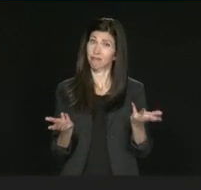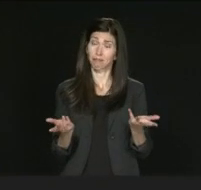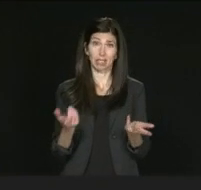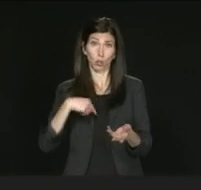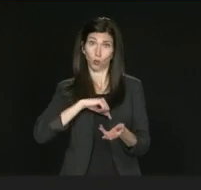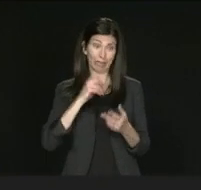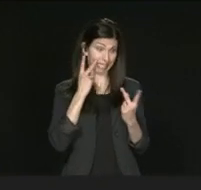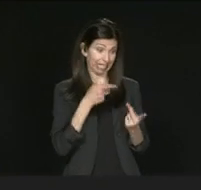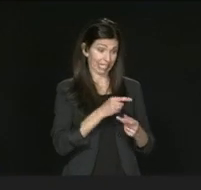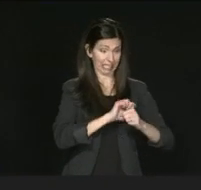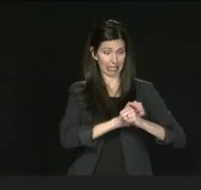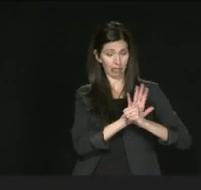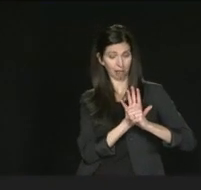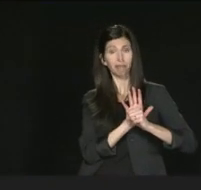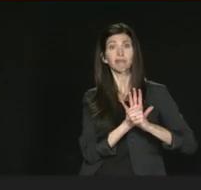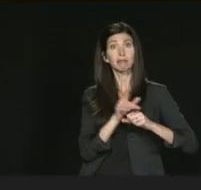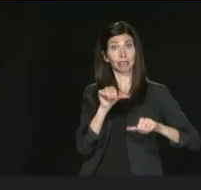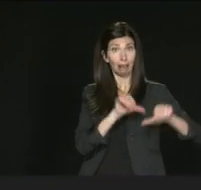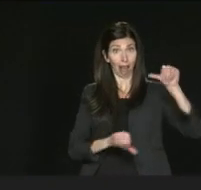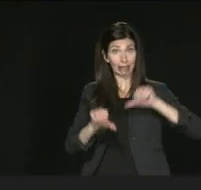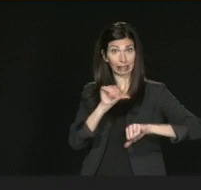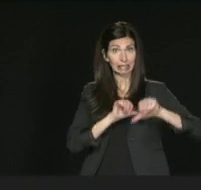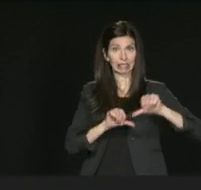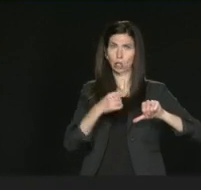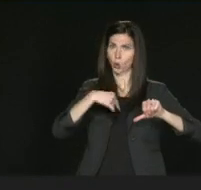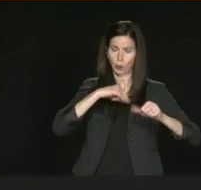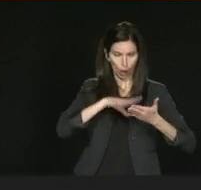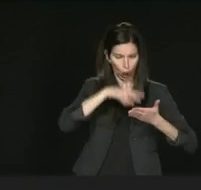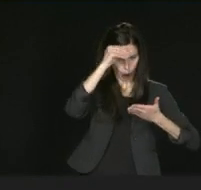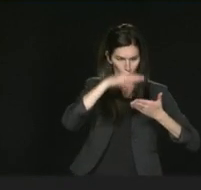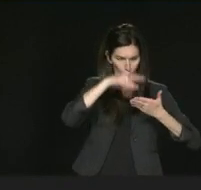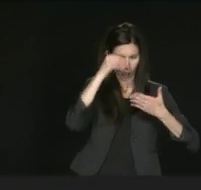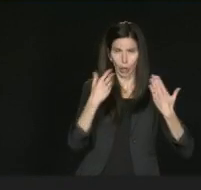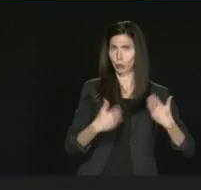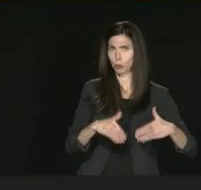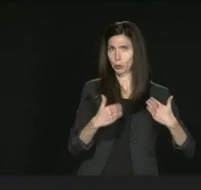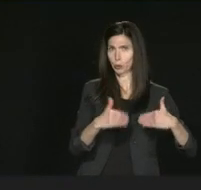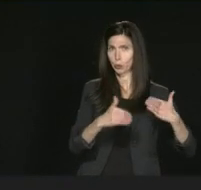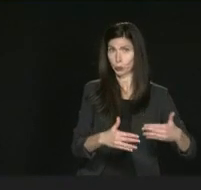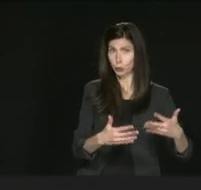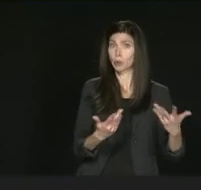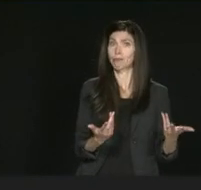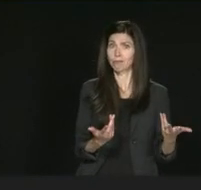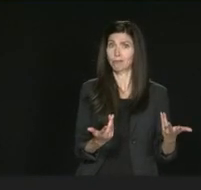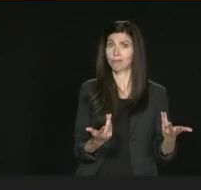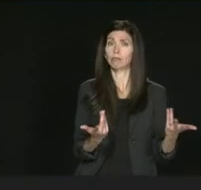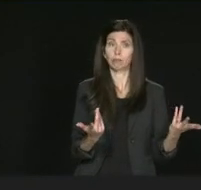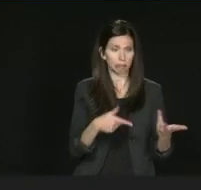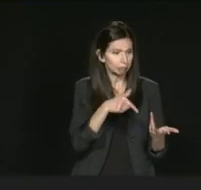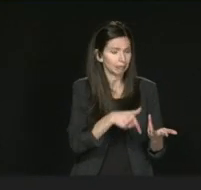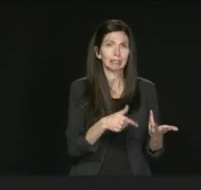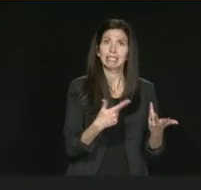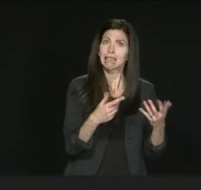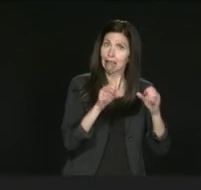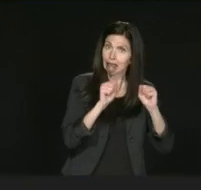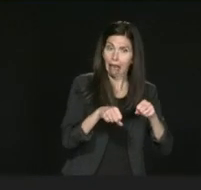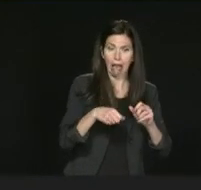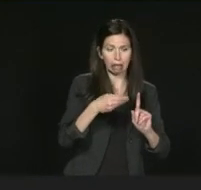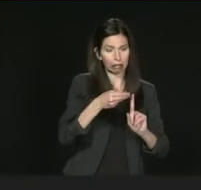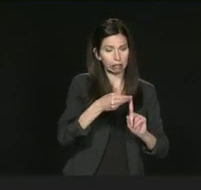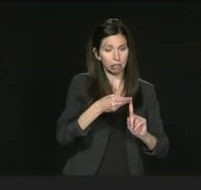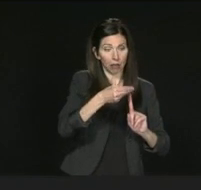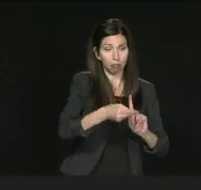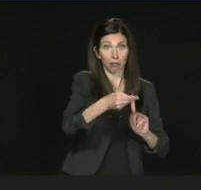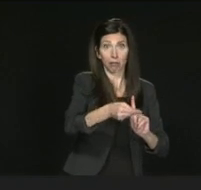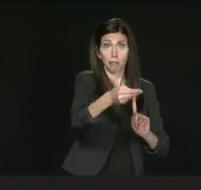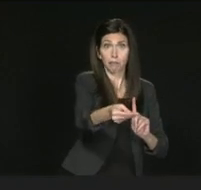virus can spread in the pre-symptomatic and the asymptomatic stage. Okay,